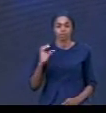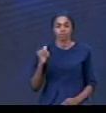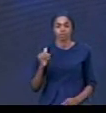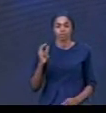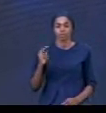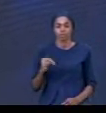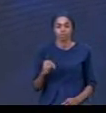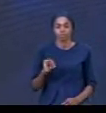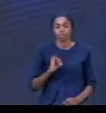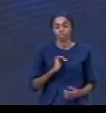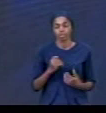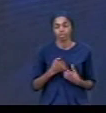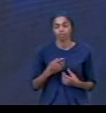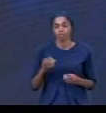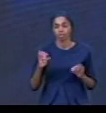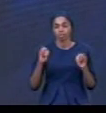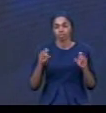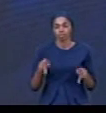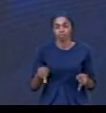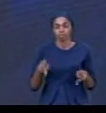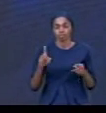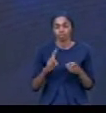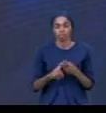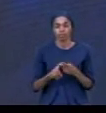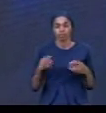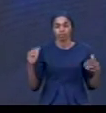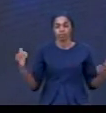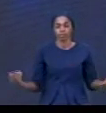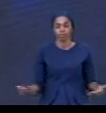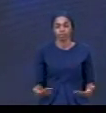I have the pleasure to introduce the following.